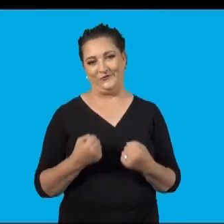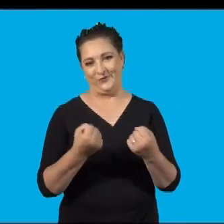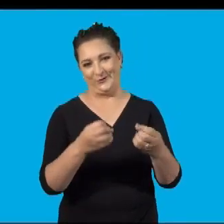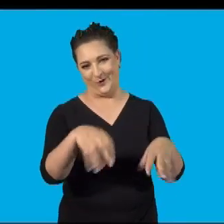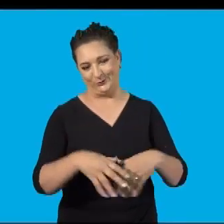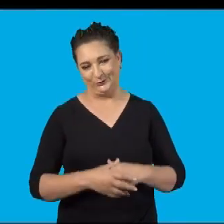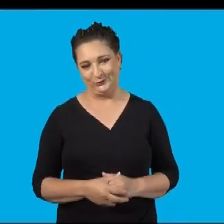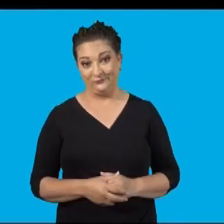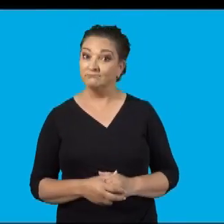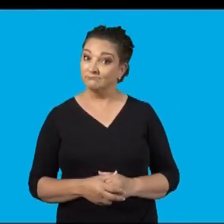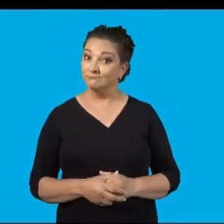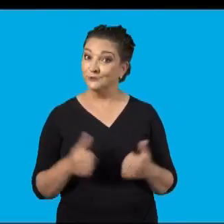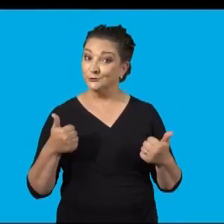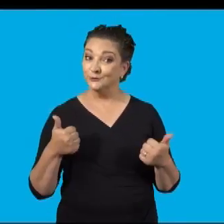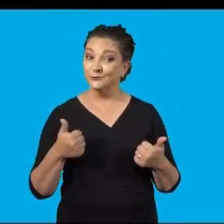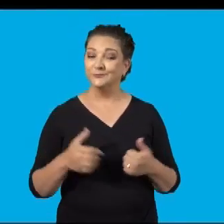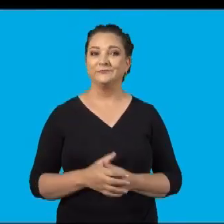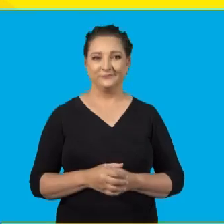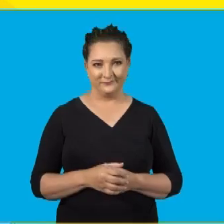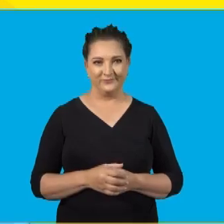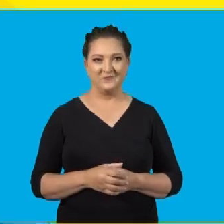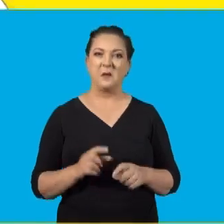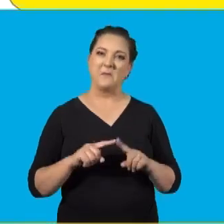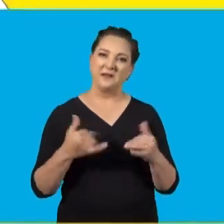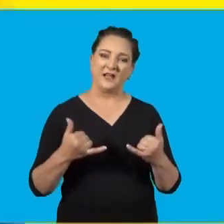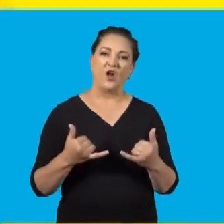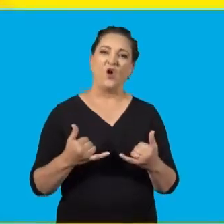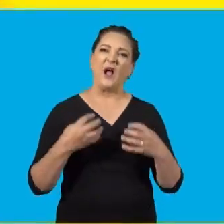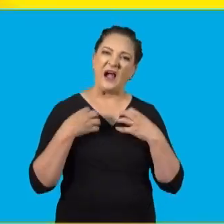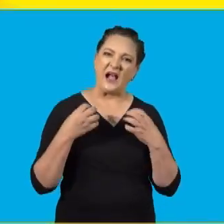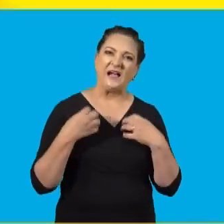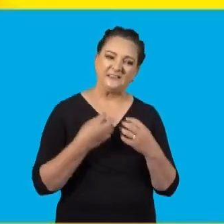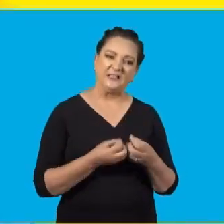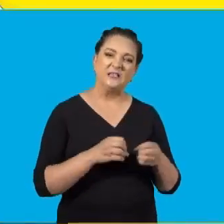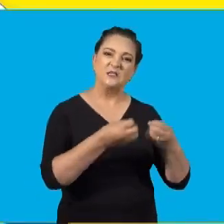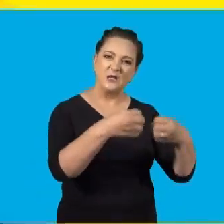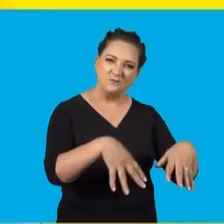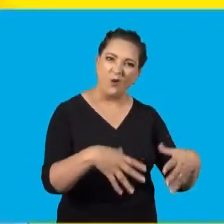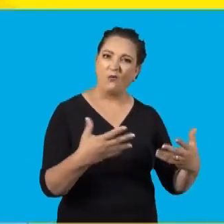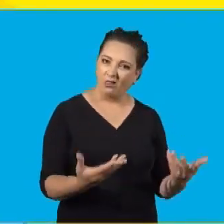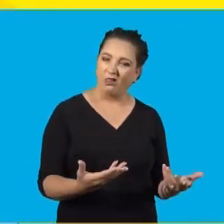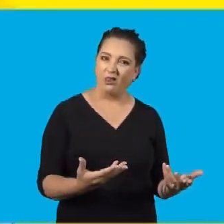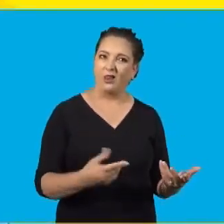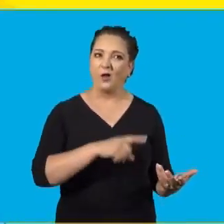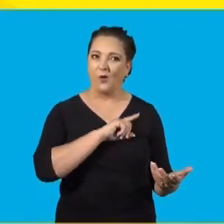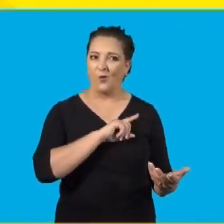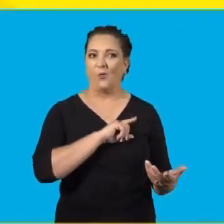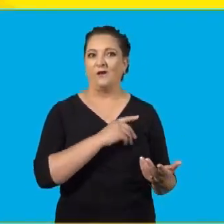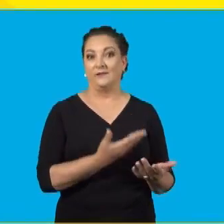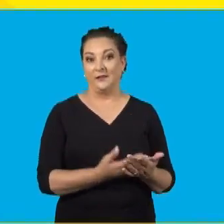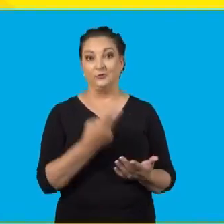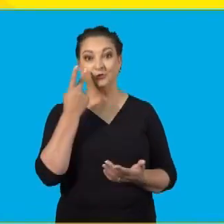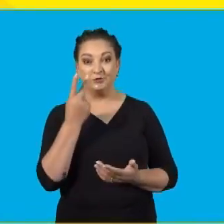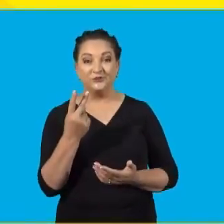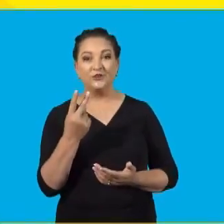was disposed. Are we good? All right. So I wanted to do it on an asset disposal so that you can have a feel of